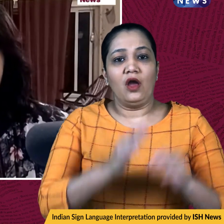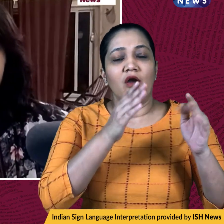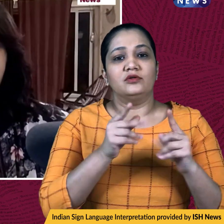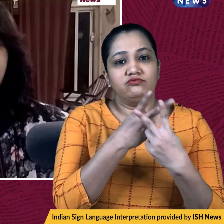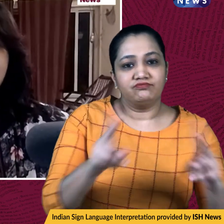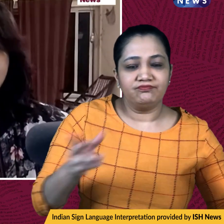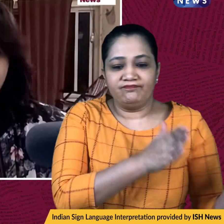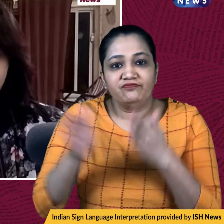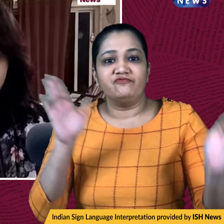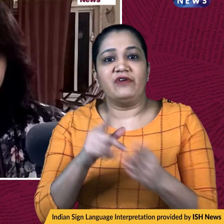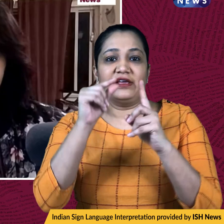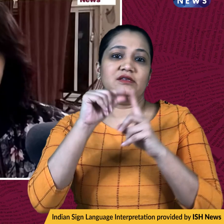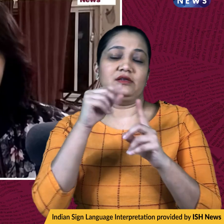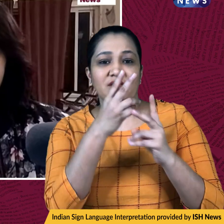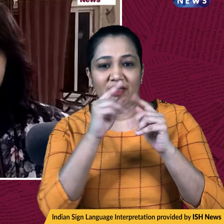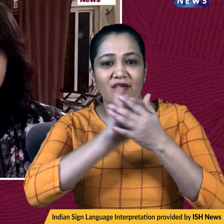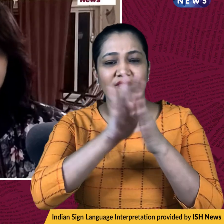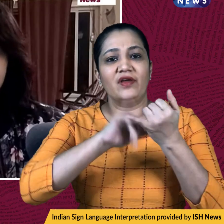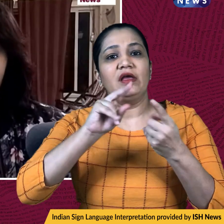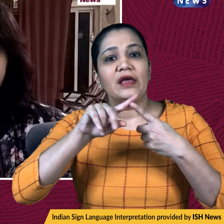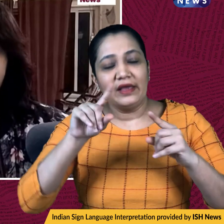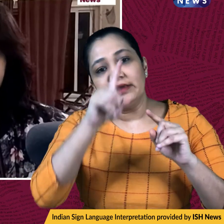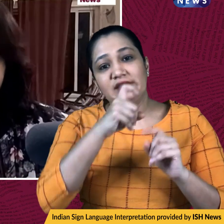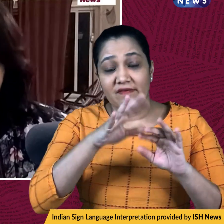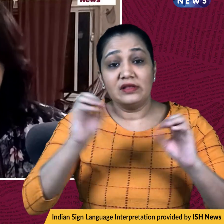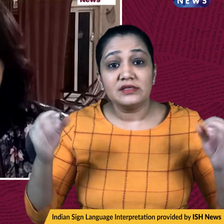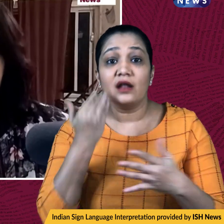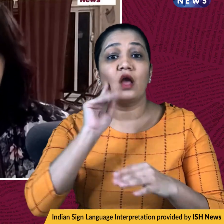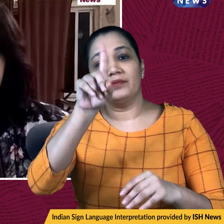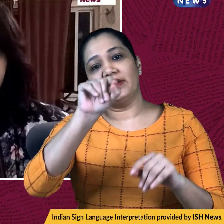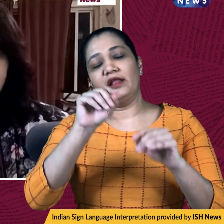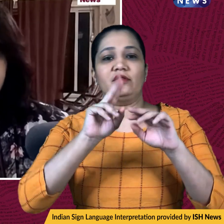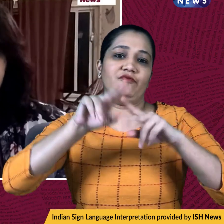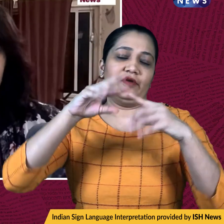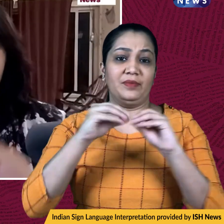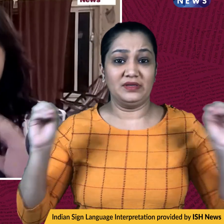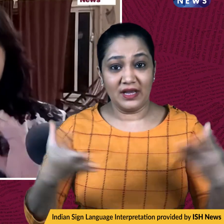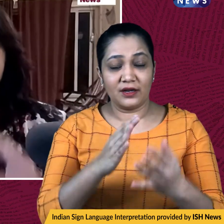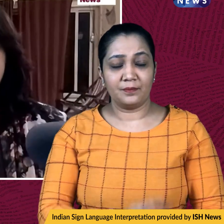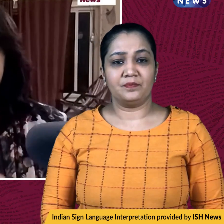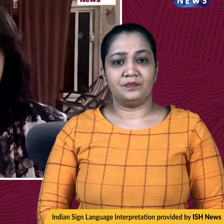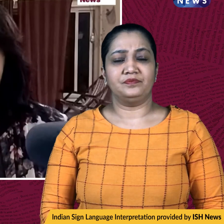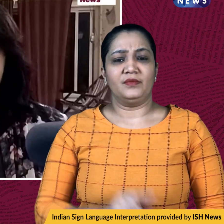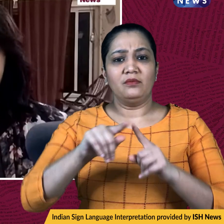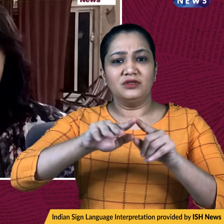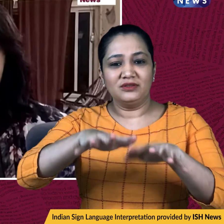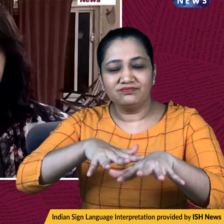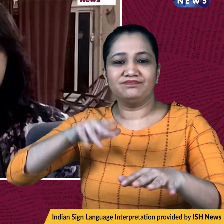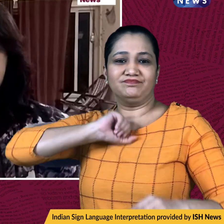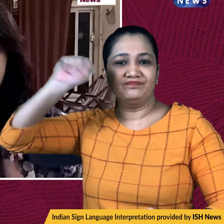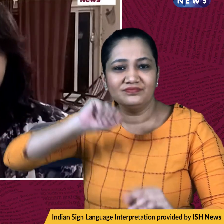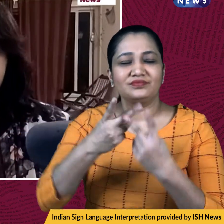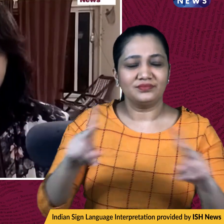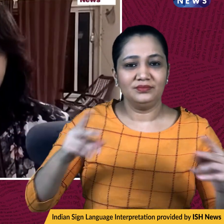be held in 7 phases starting the 10th of February. In the meantime, while addressing a campaign in